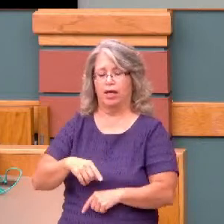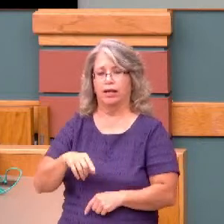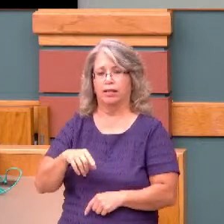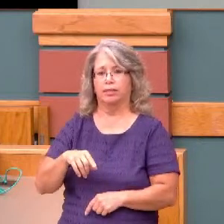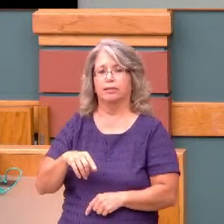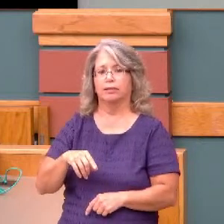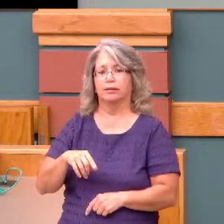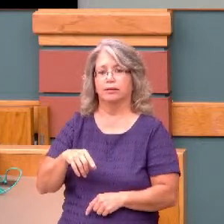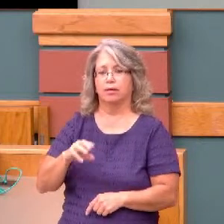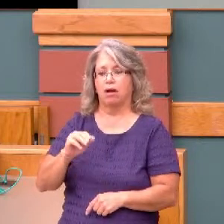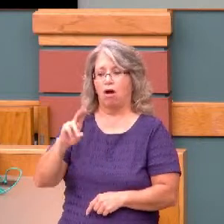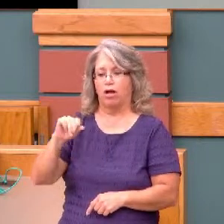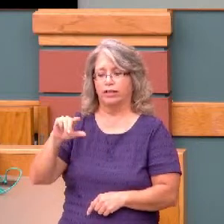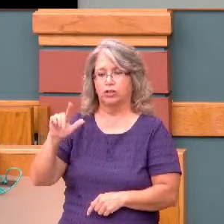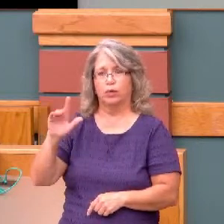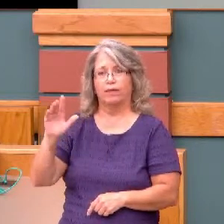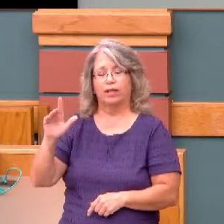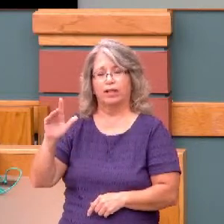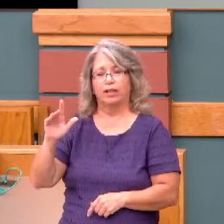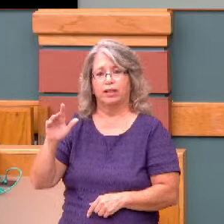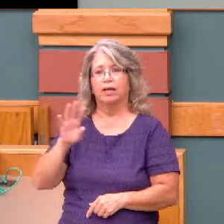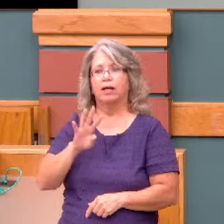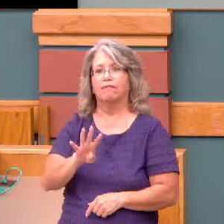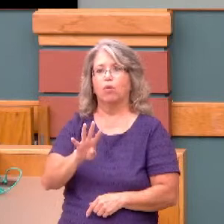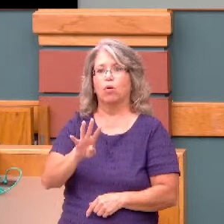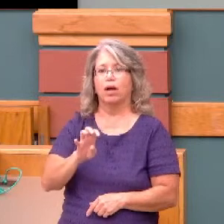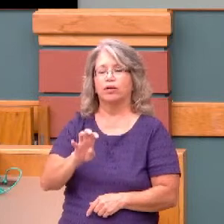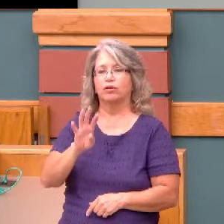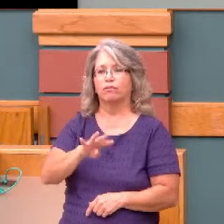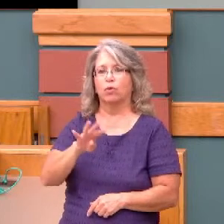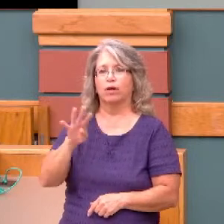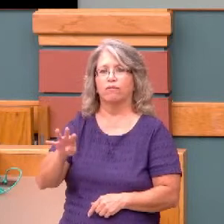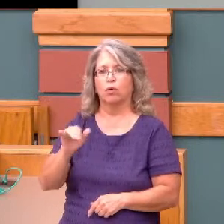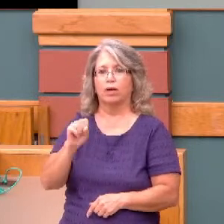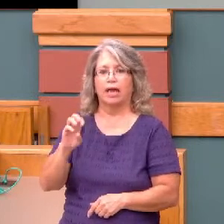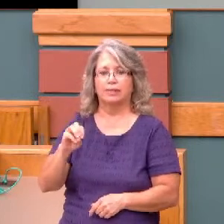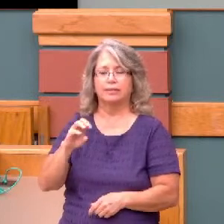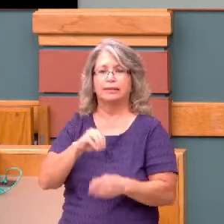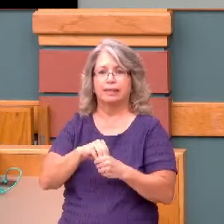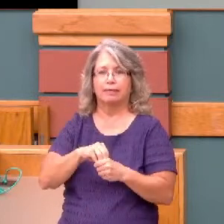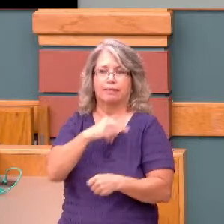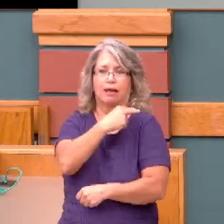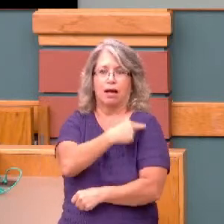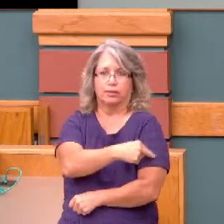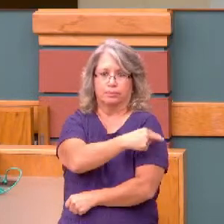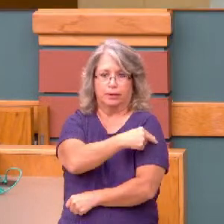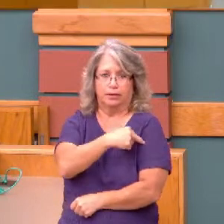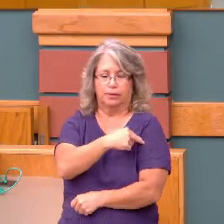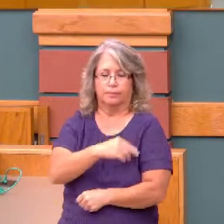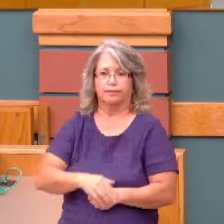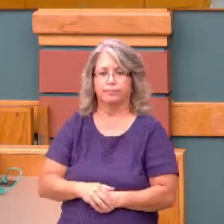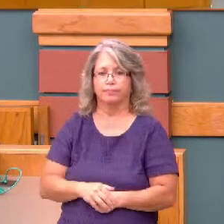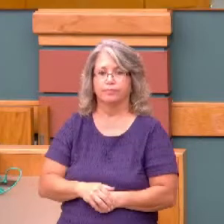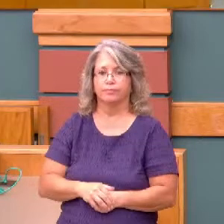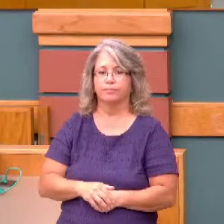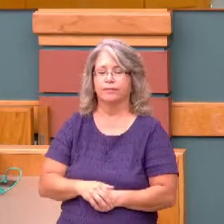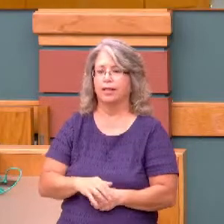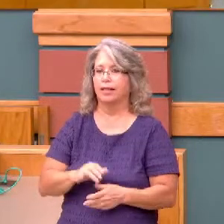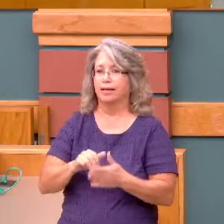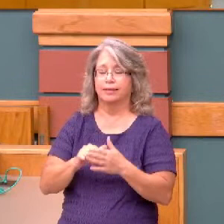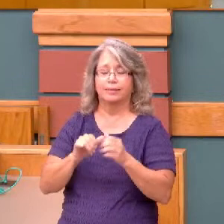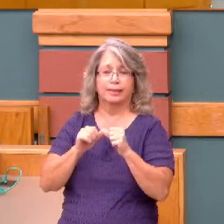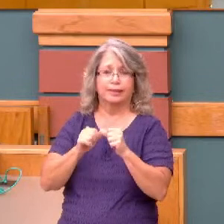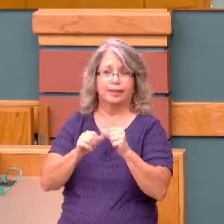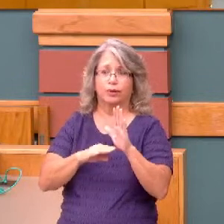days into August, we are now at 444 cases. It continues to trend up. Our